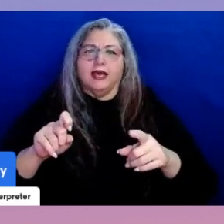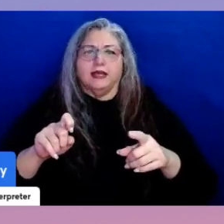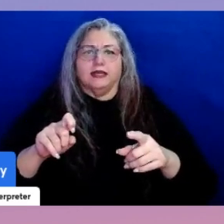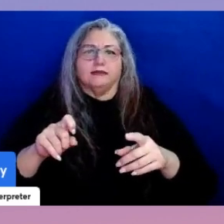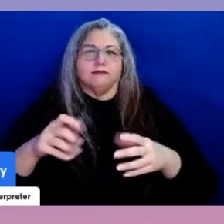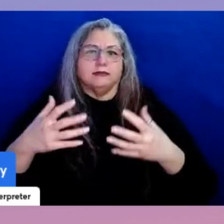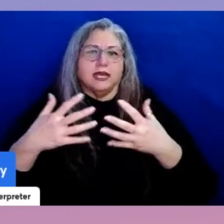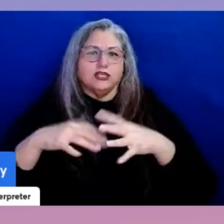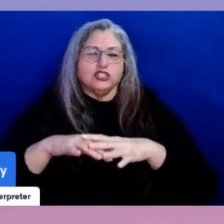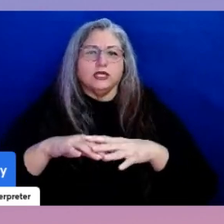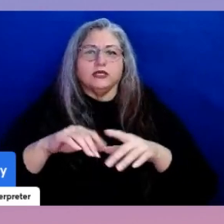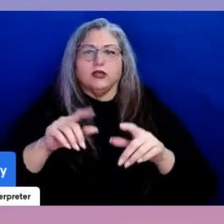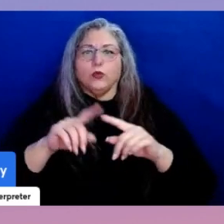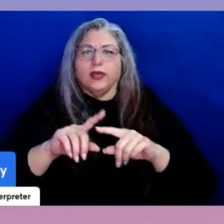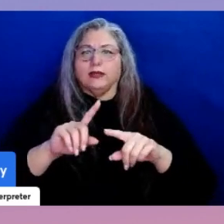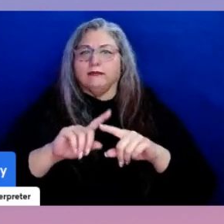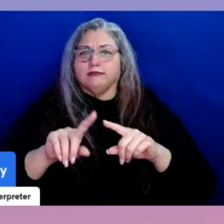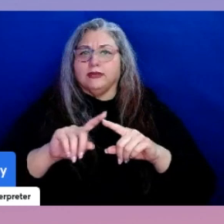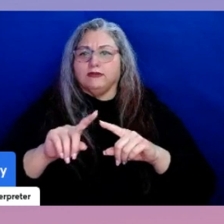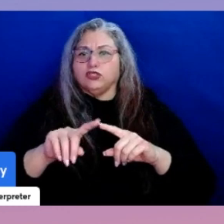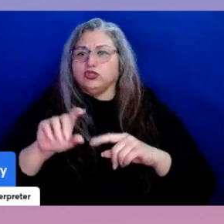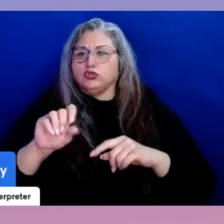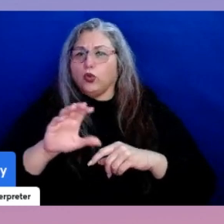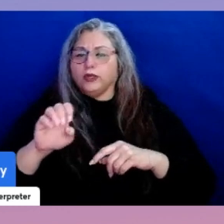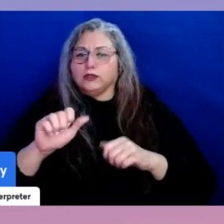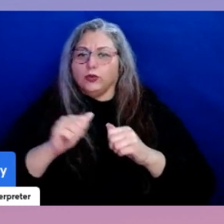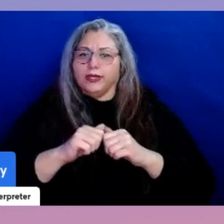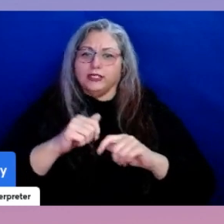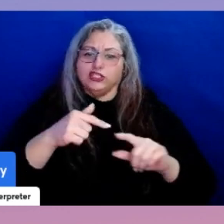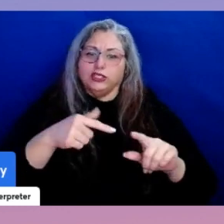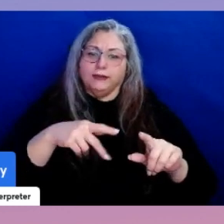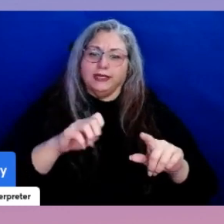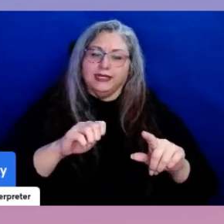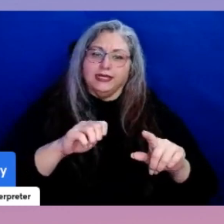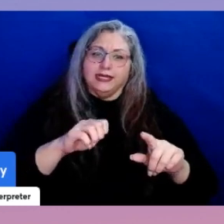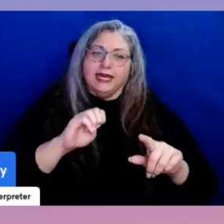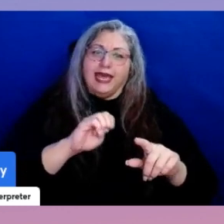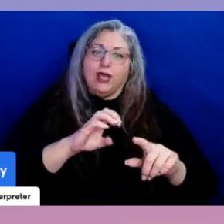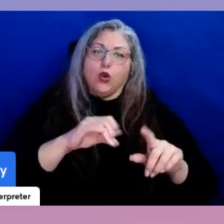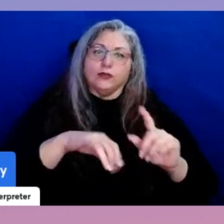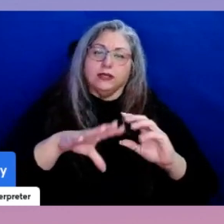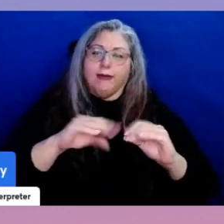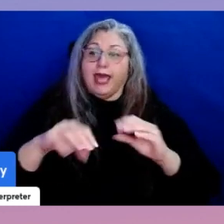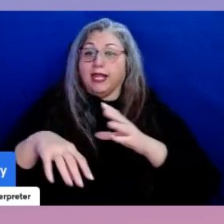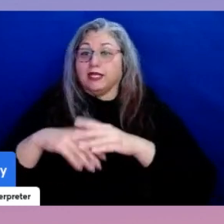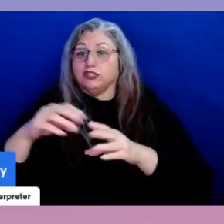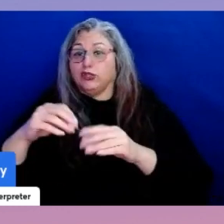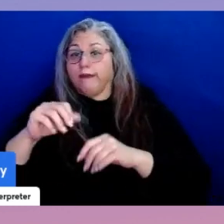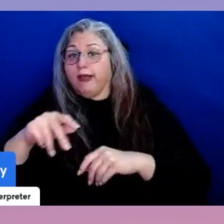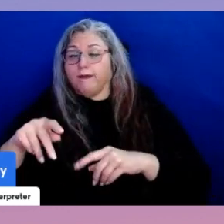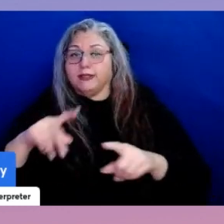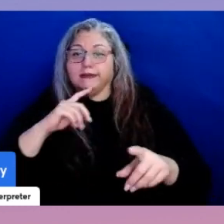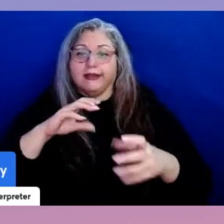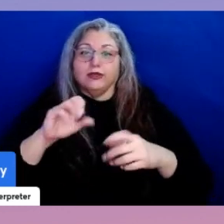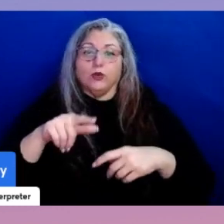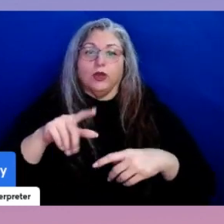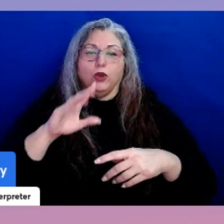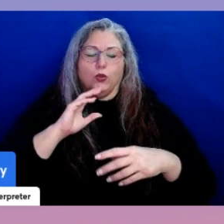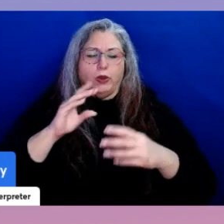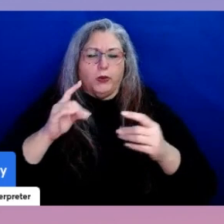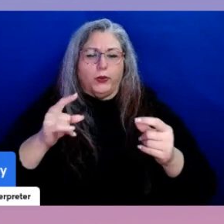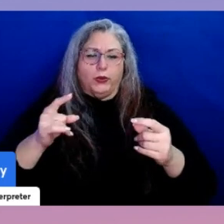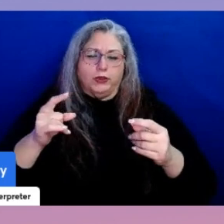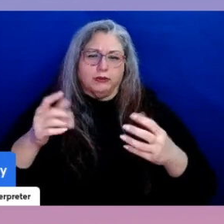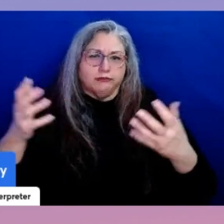sources within the GCP ecosystem and external applications. Cloud SQL seamlessly integrates with App Engine,